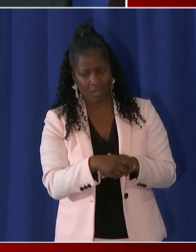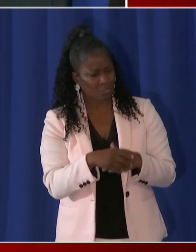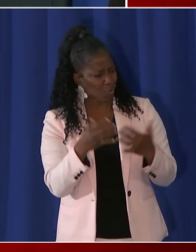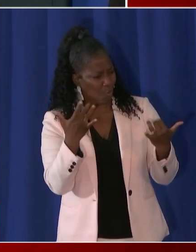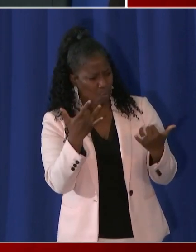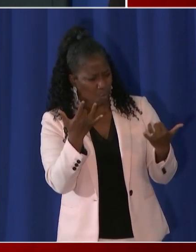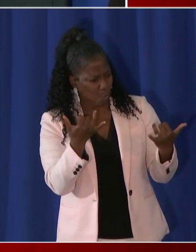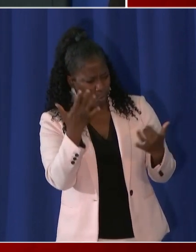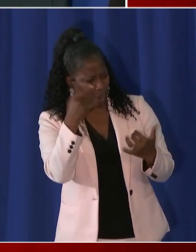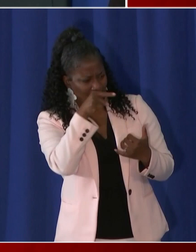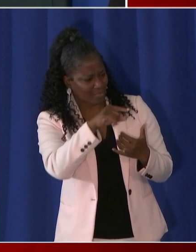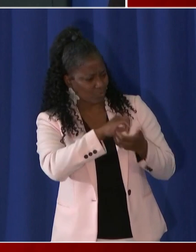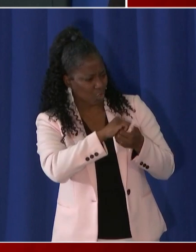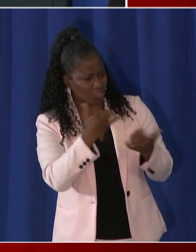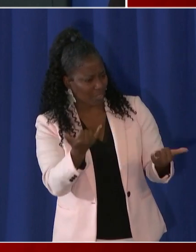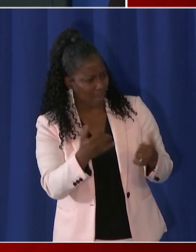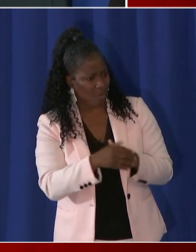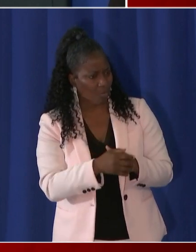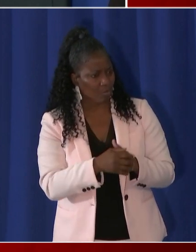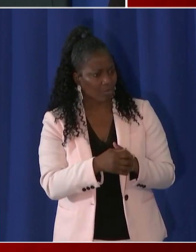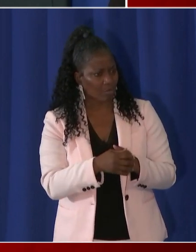this now? Why this partnership now?